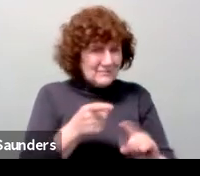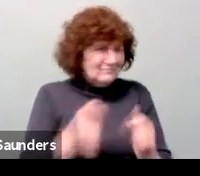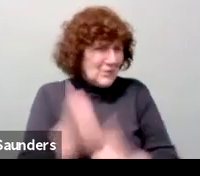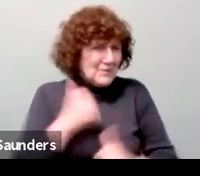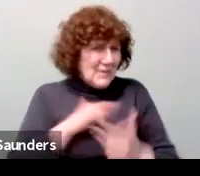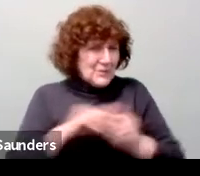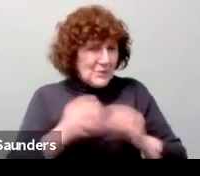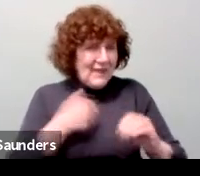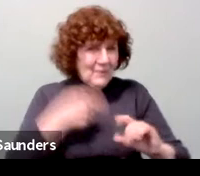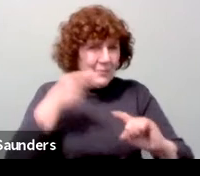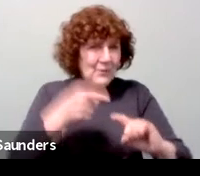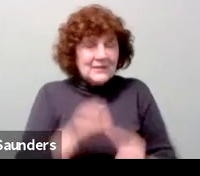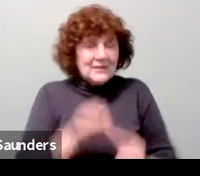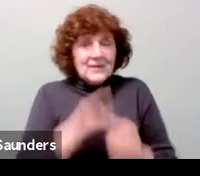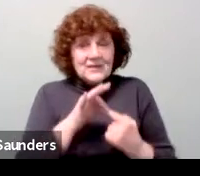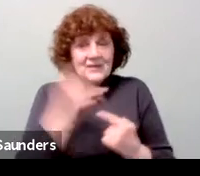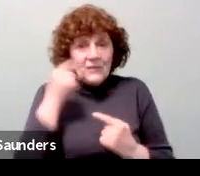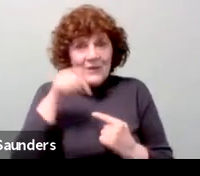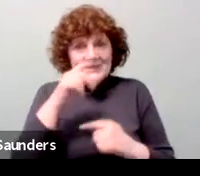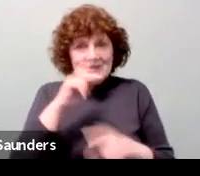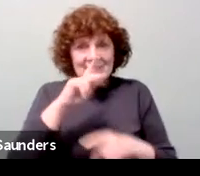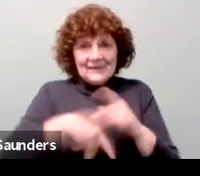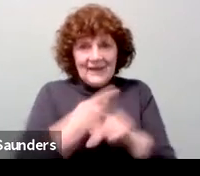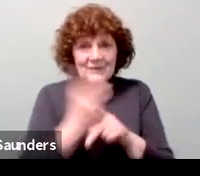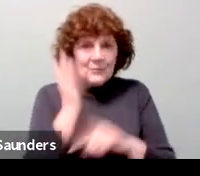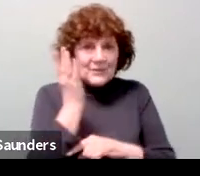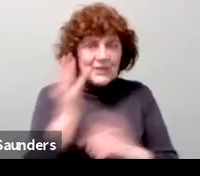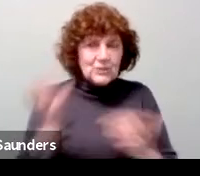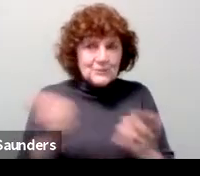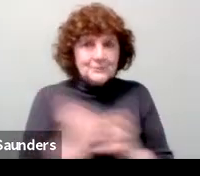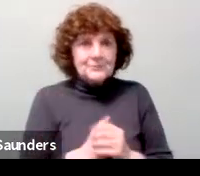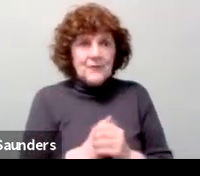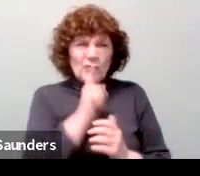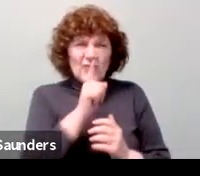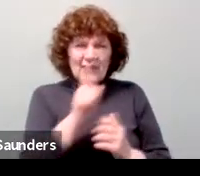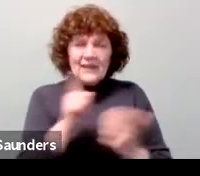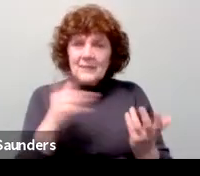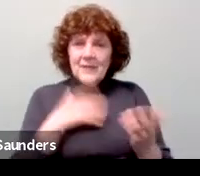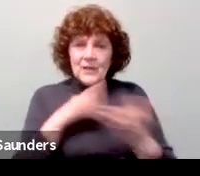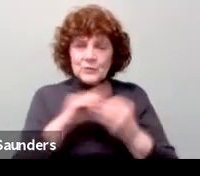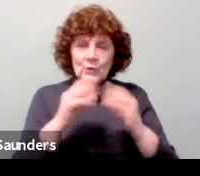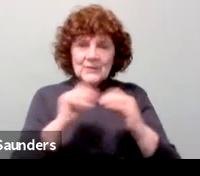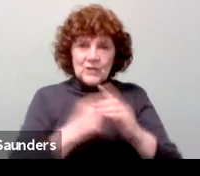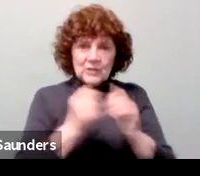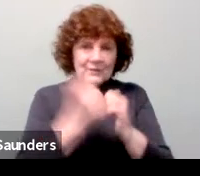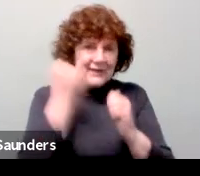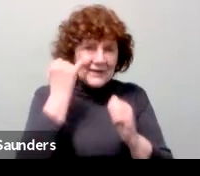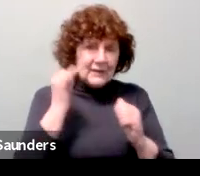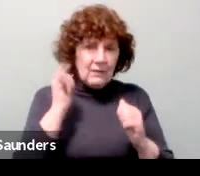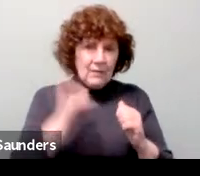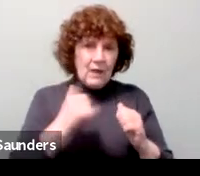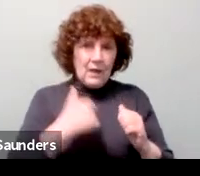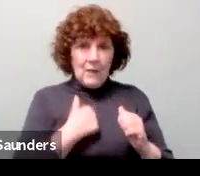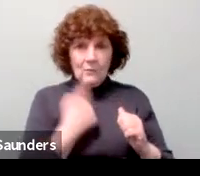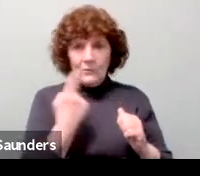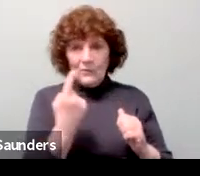do, especially for this type of thing. And it really starts with the notion that I am one of those